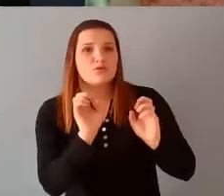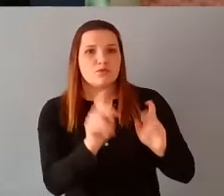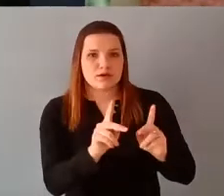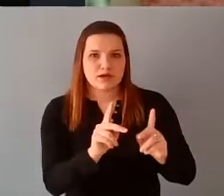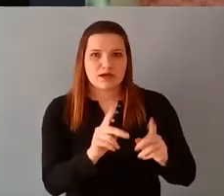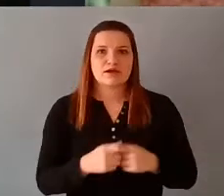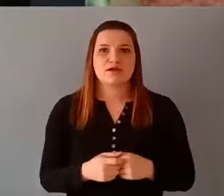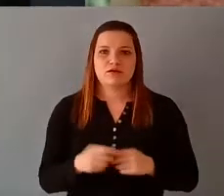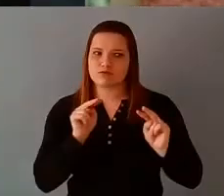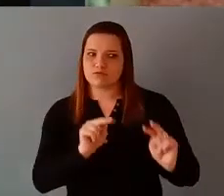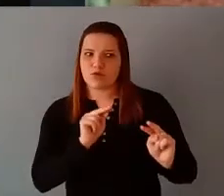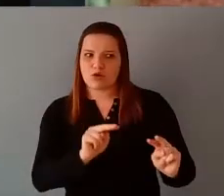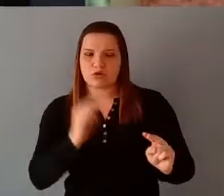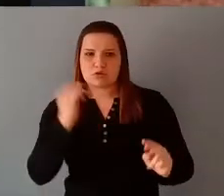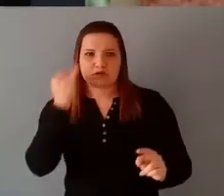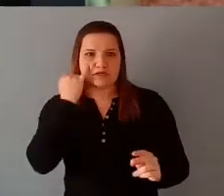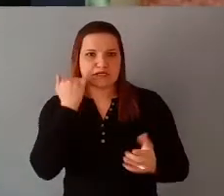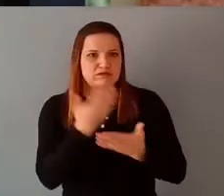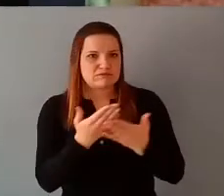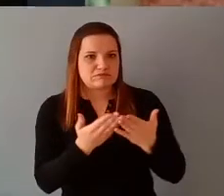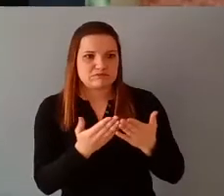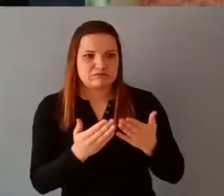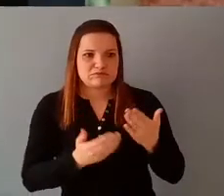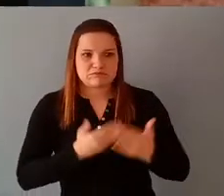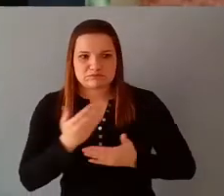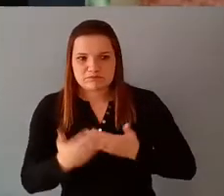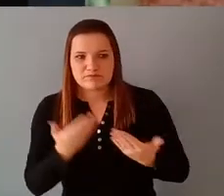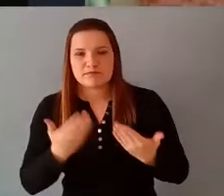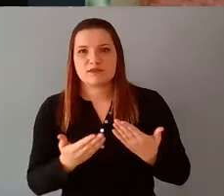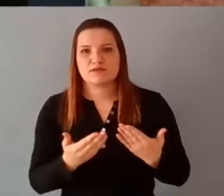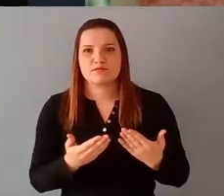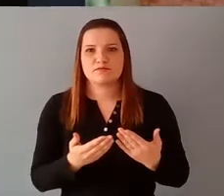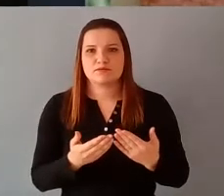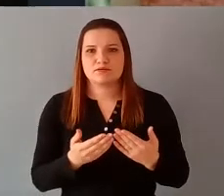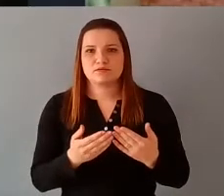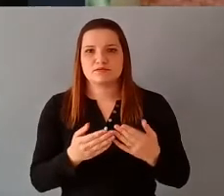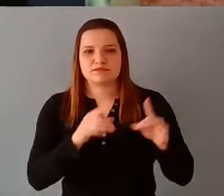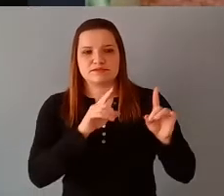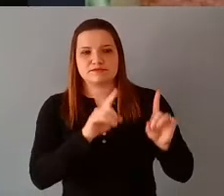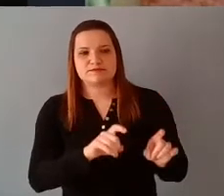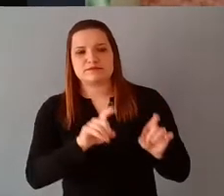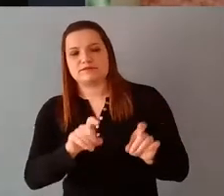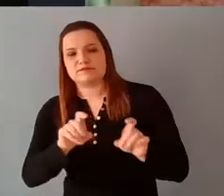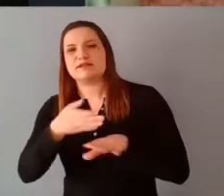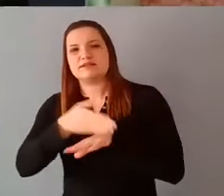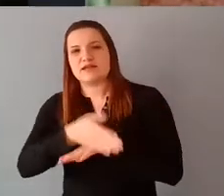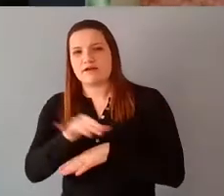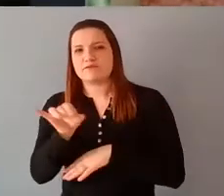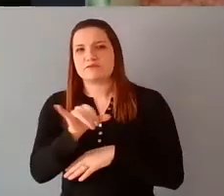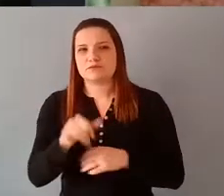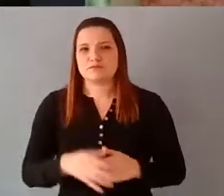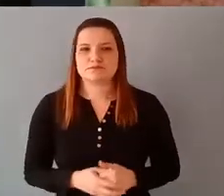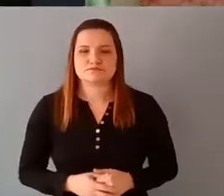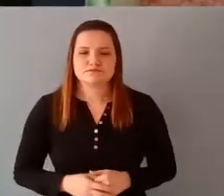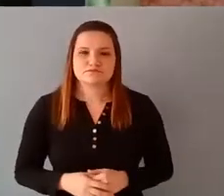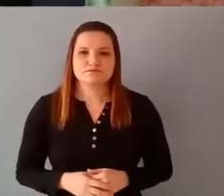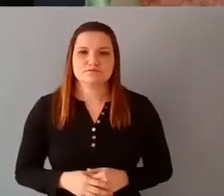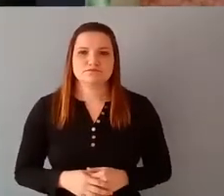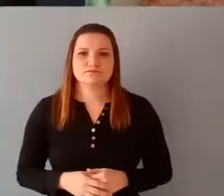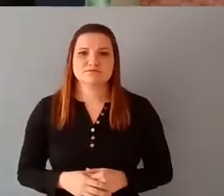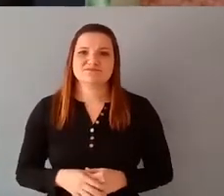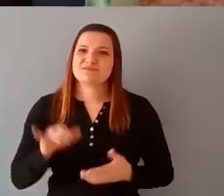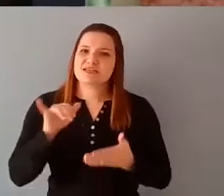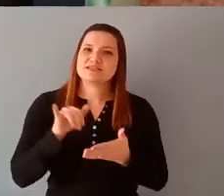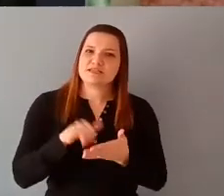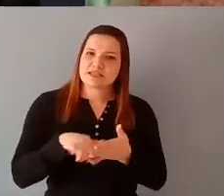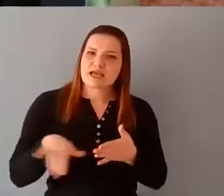them for symptoms and may do a little bit of serial testing after that. So that's kind of the